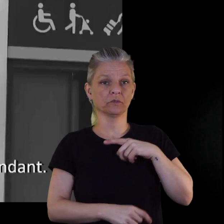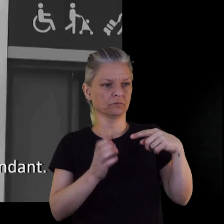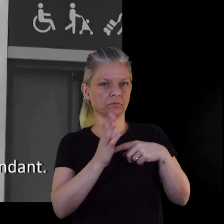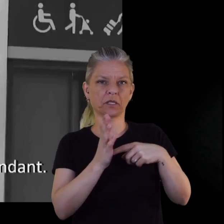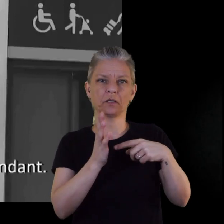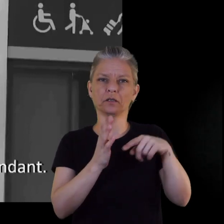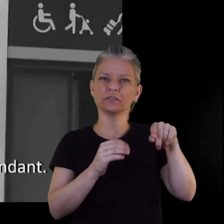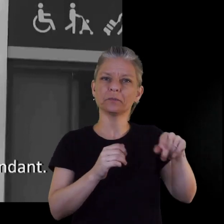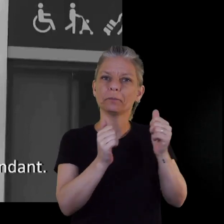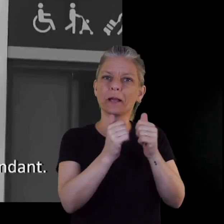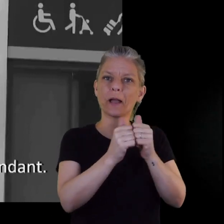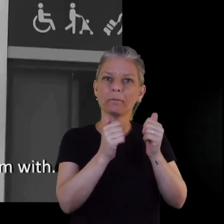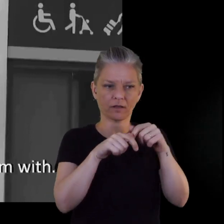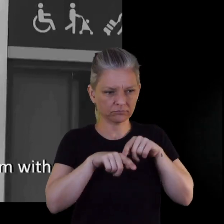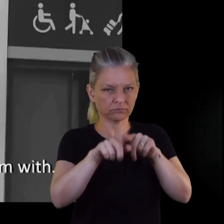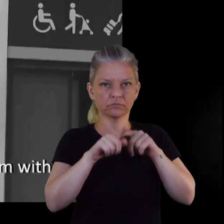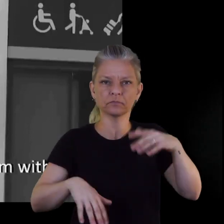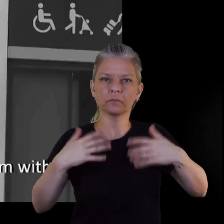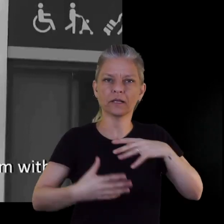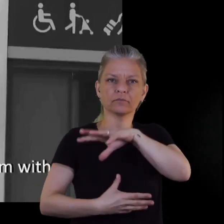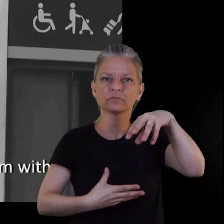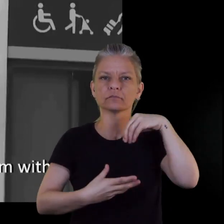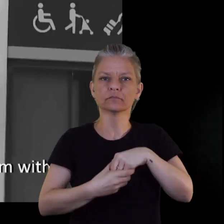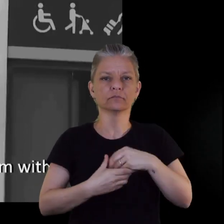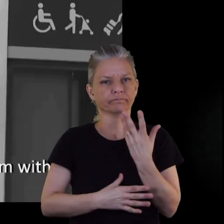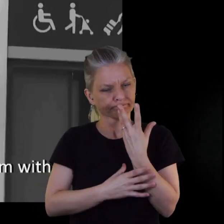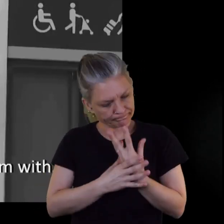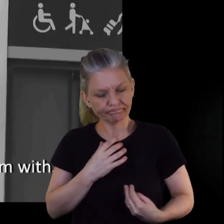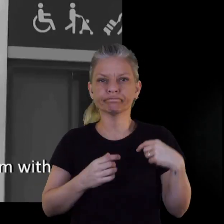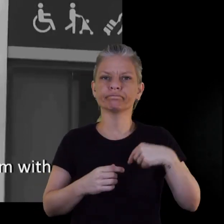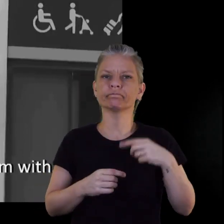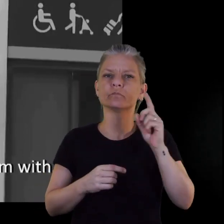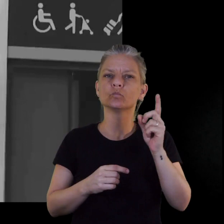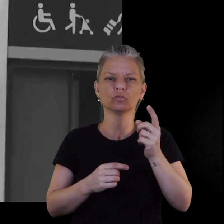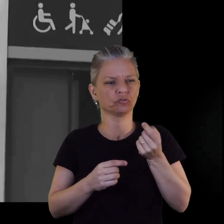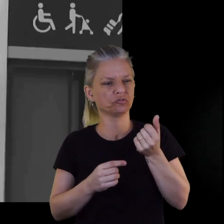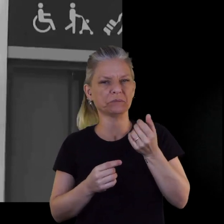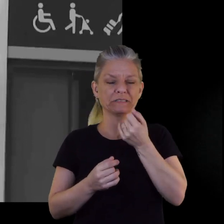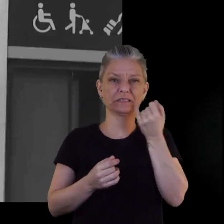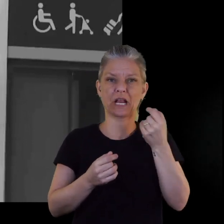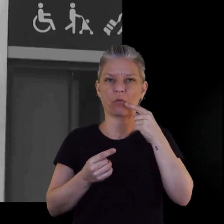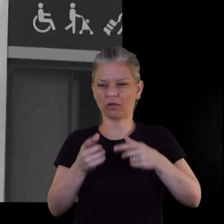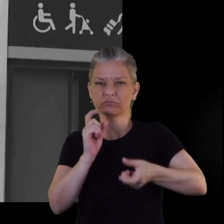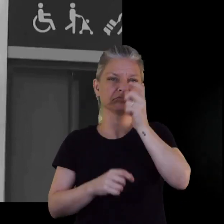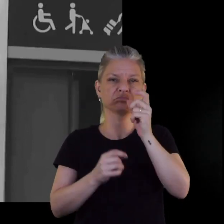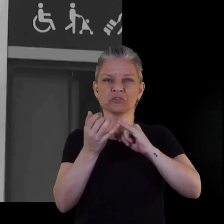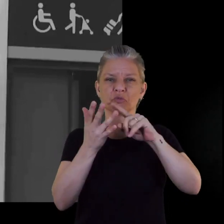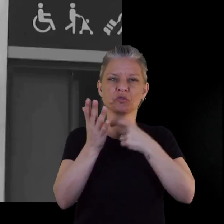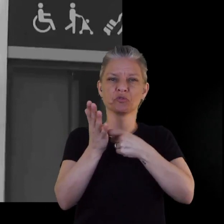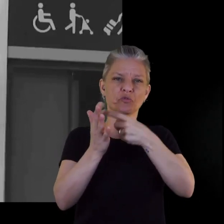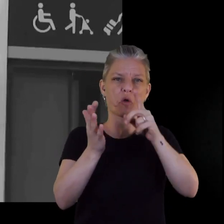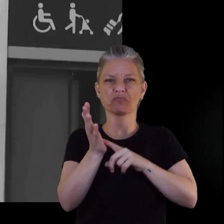is priority, though the pain's abundant. So swallowed sorrow's a cheap sour to chase and run with. I drink sorrel and